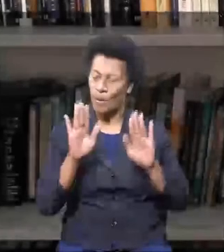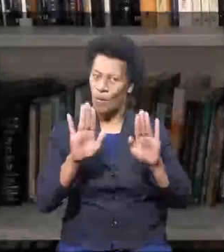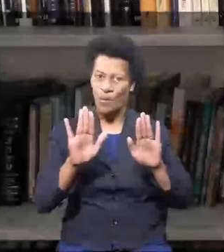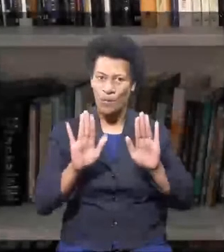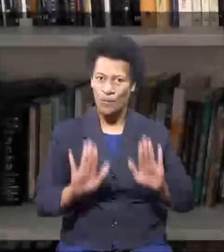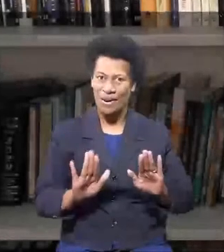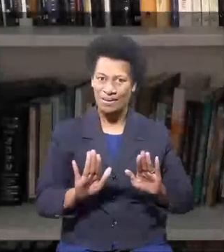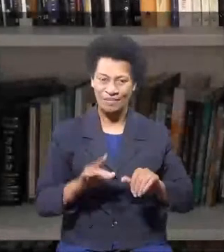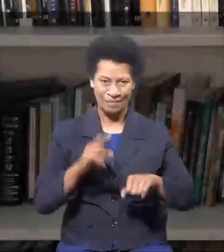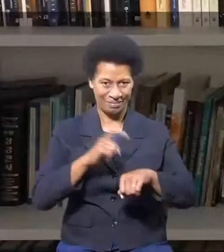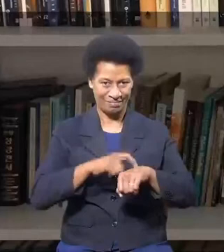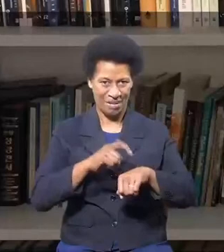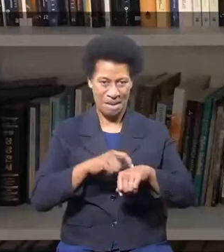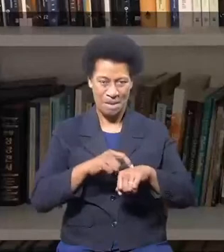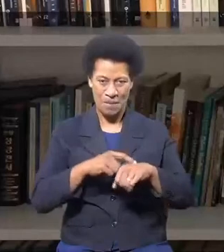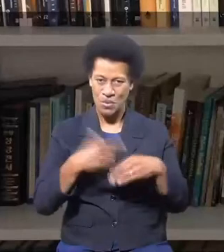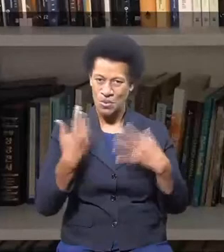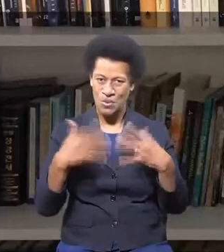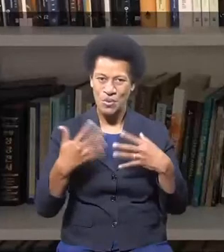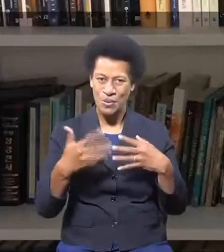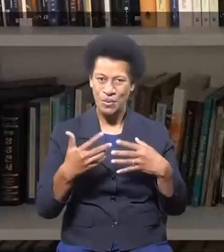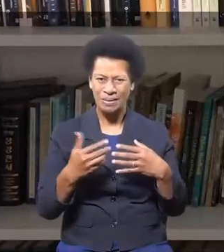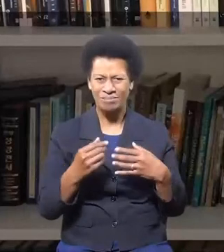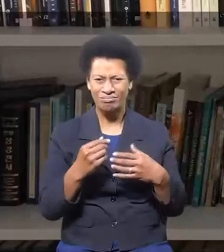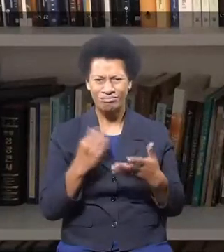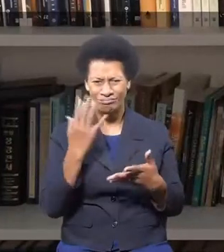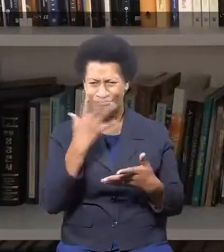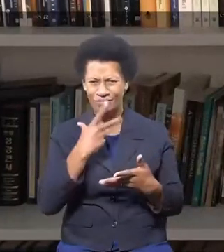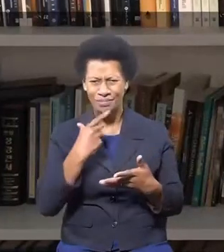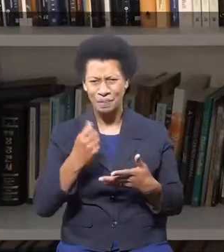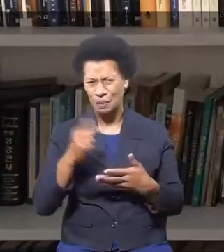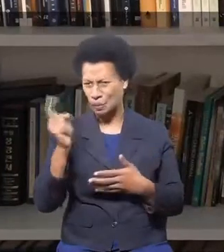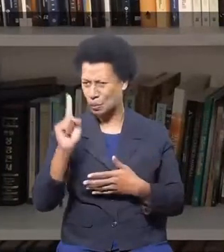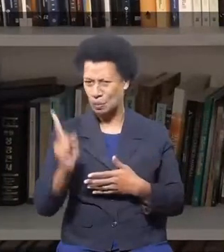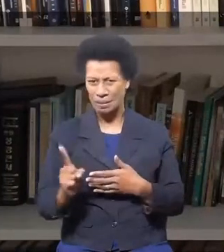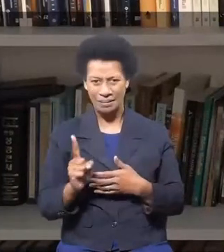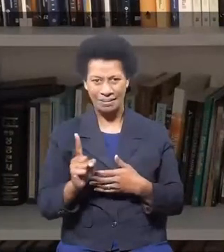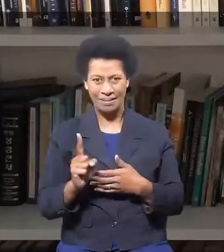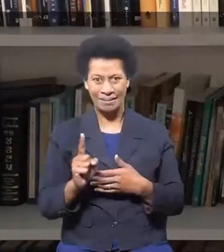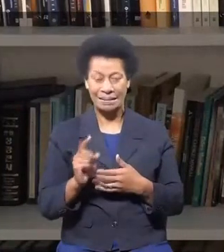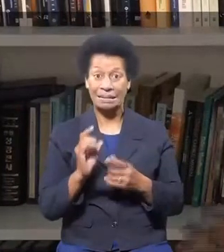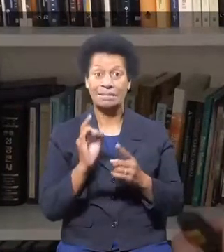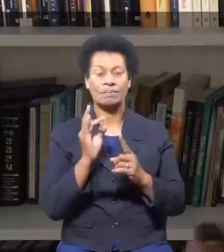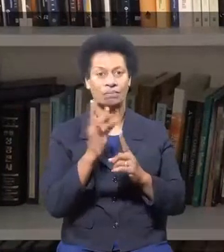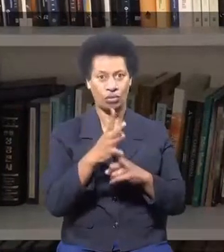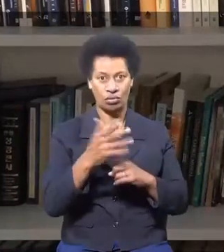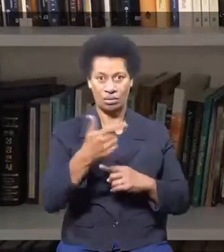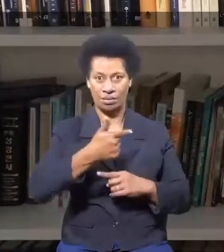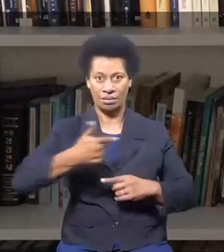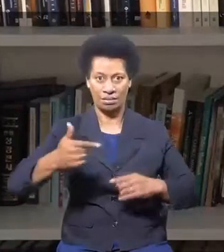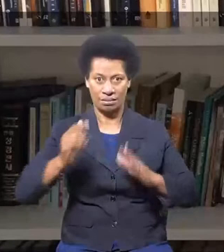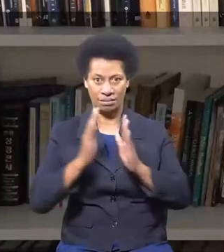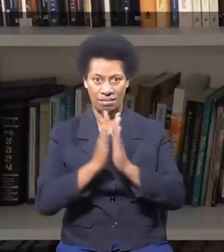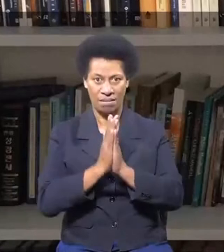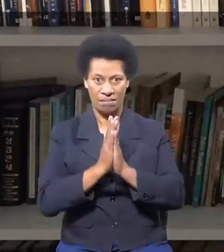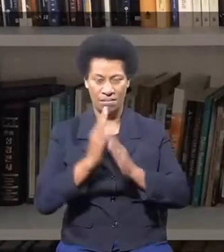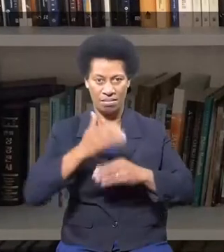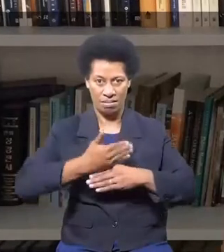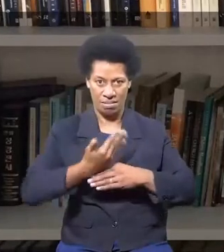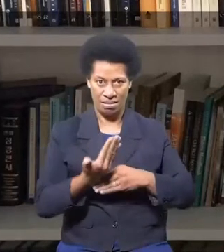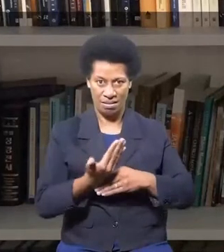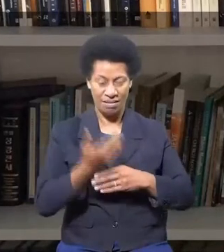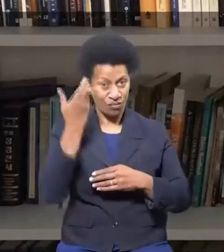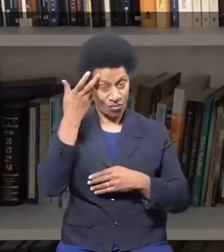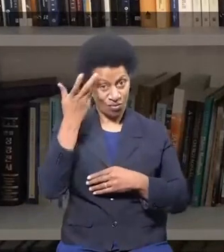It's wonderful to be able to join you on this very beautiful Sabbath day. And today is a very special Sabbath day. If you